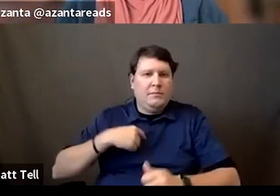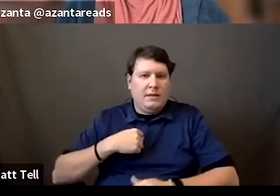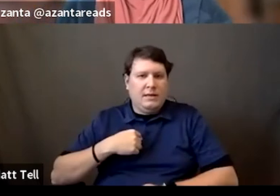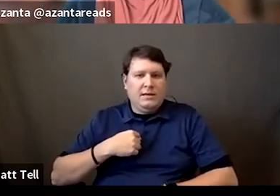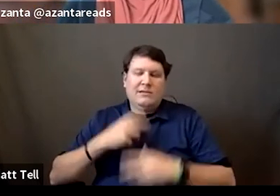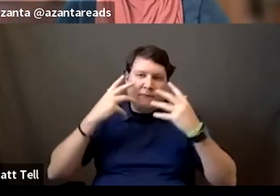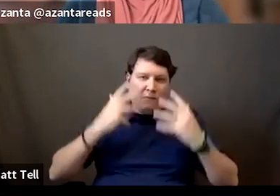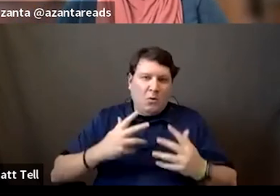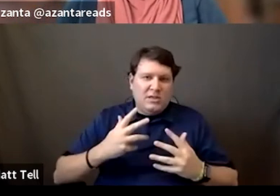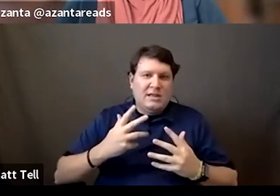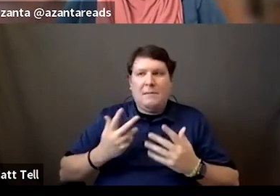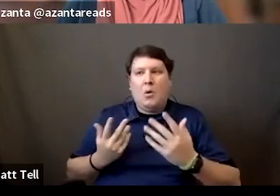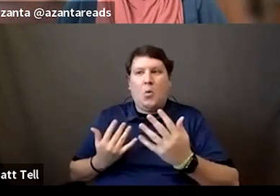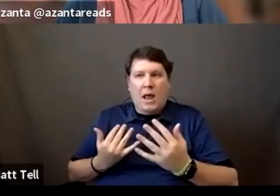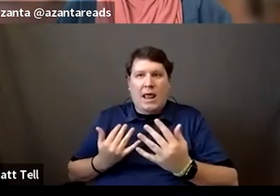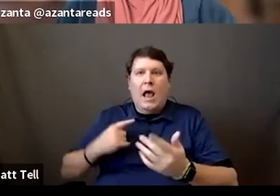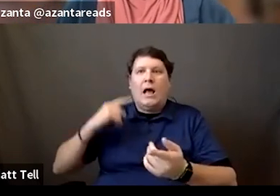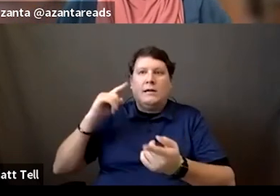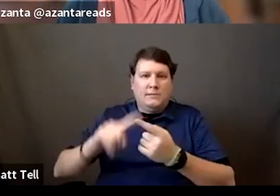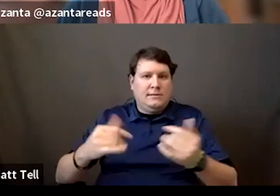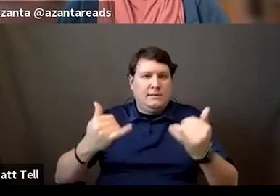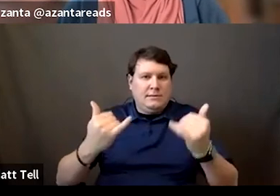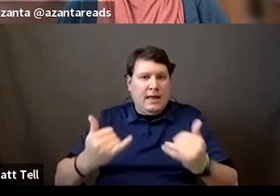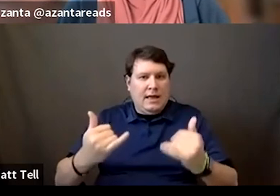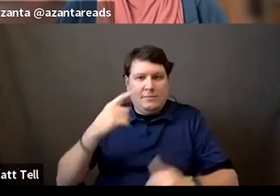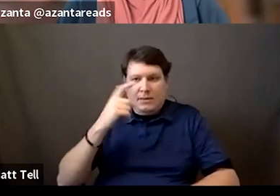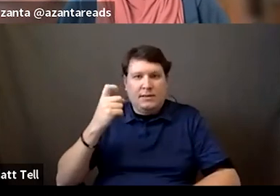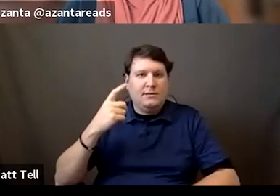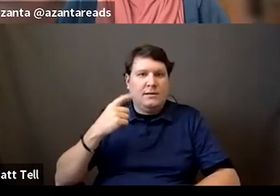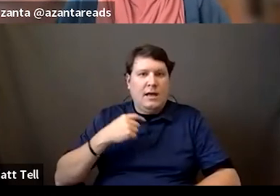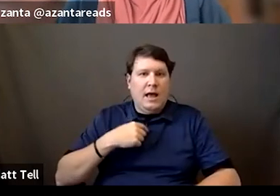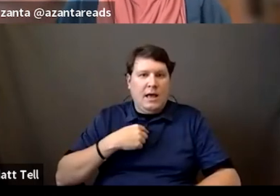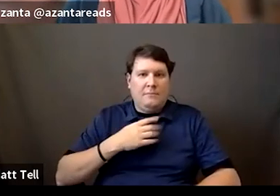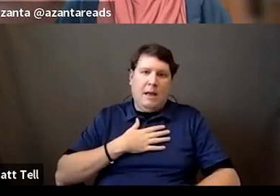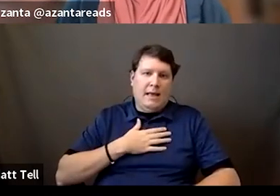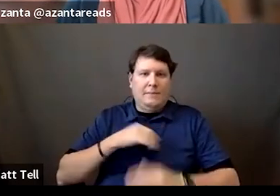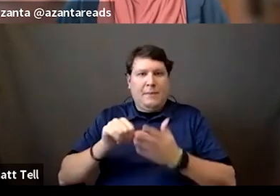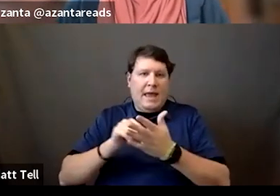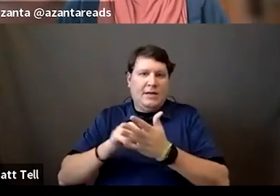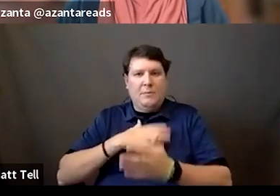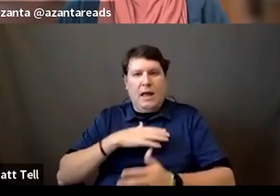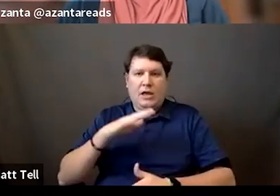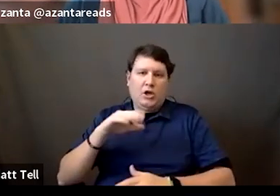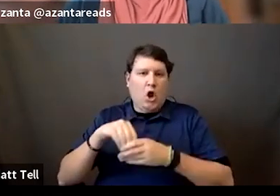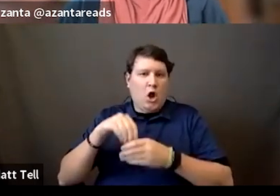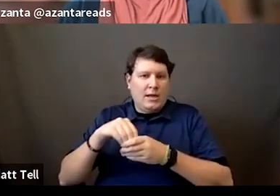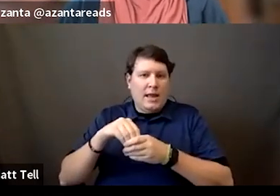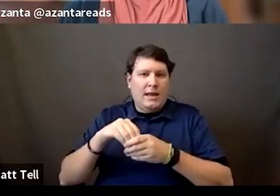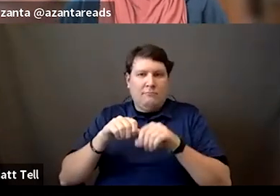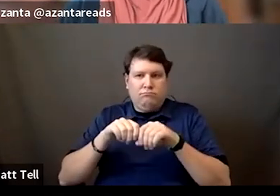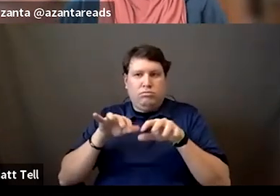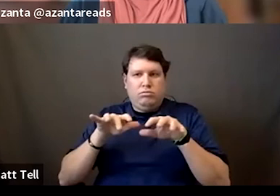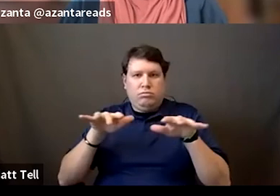now to reach out to me, because I, you know, my page or my, you know, my content has sort of